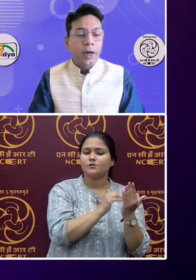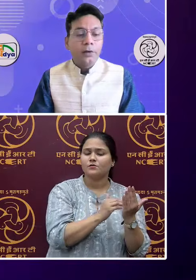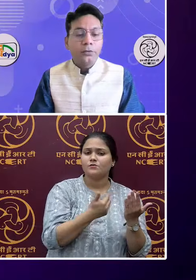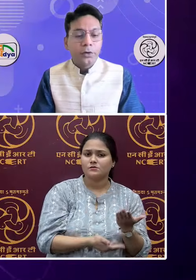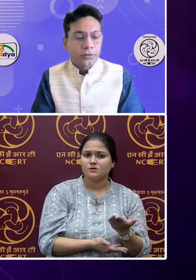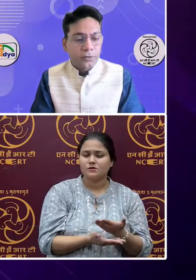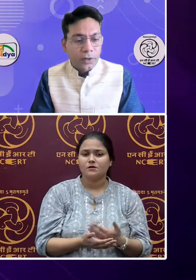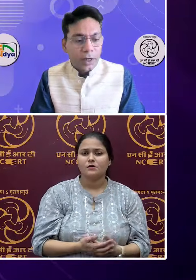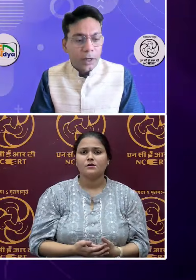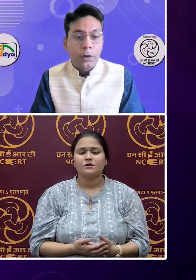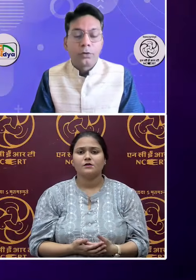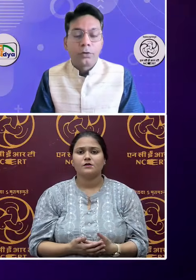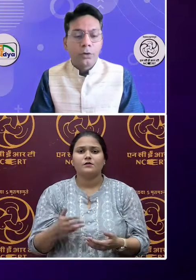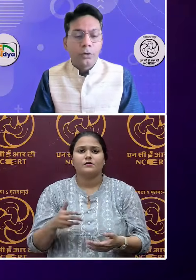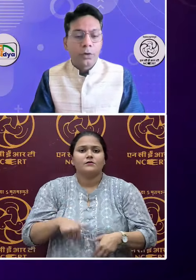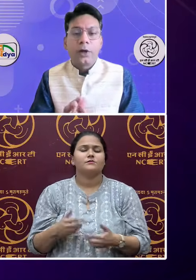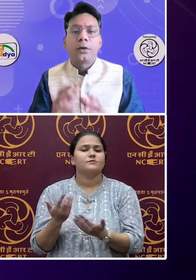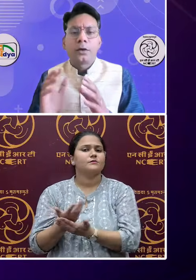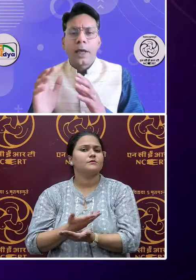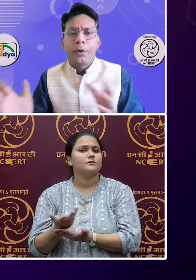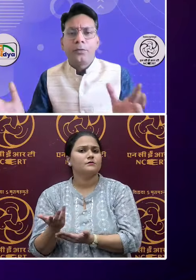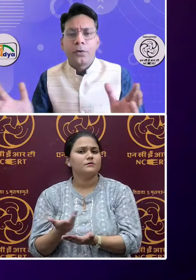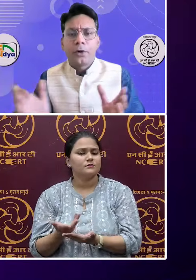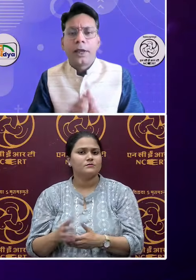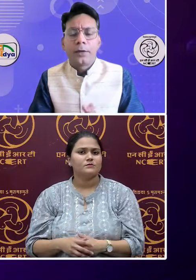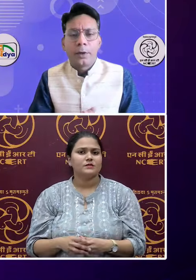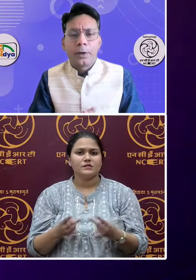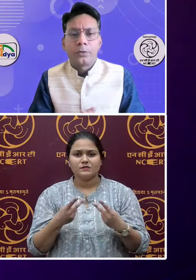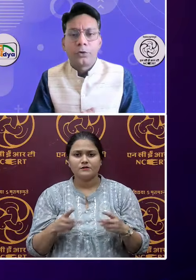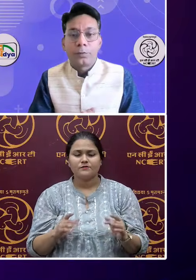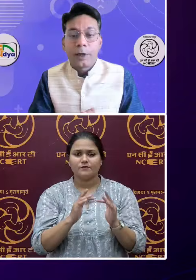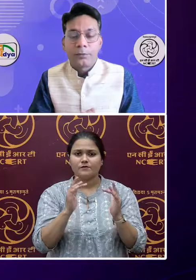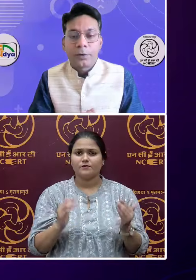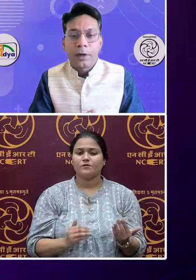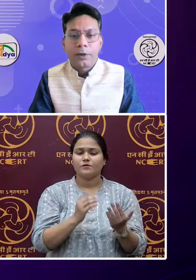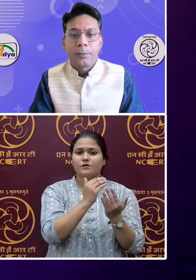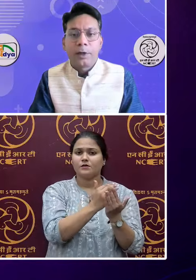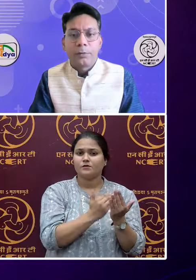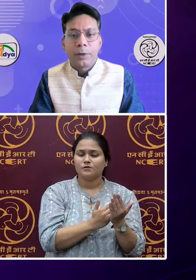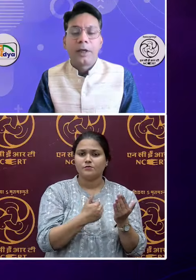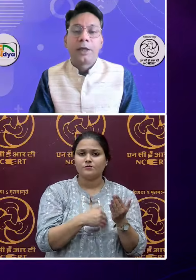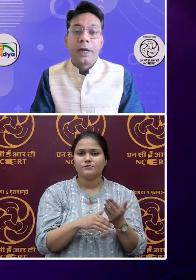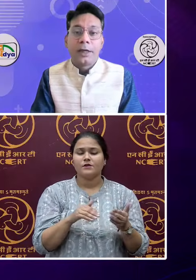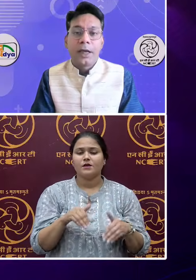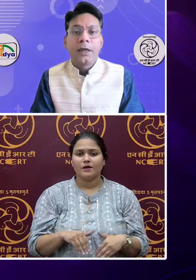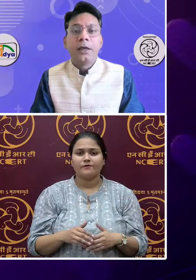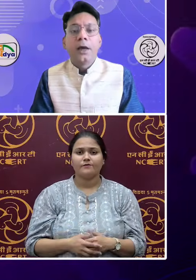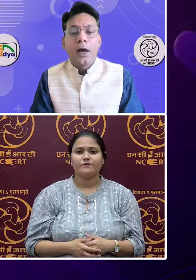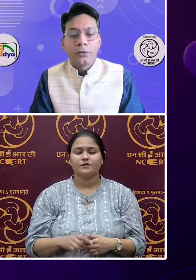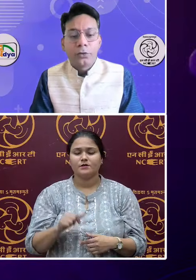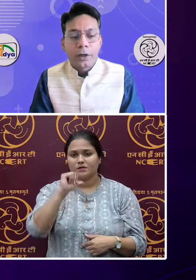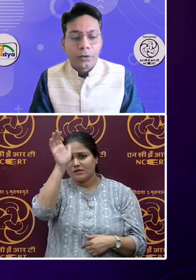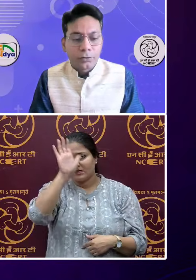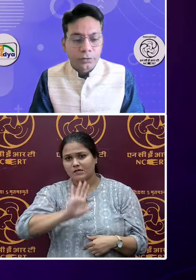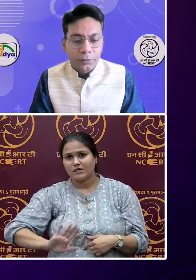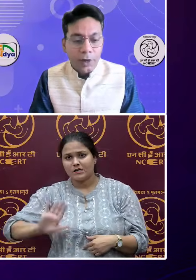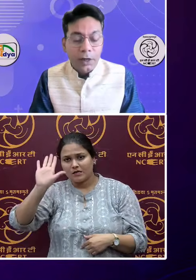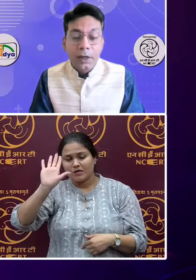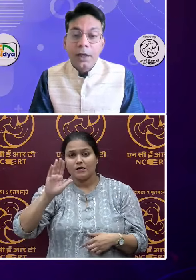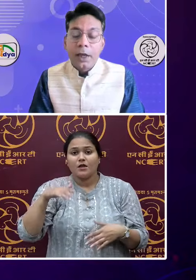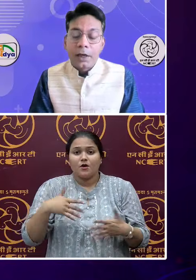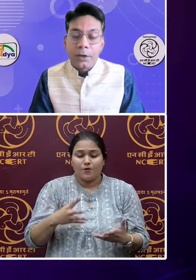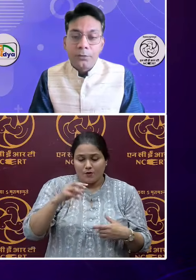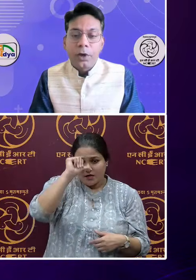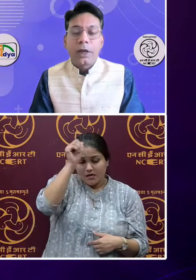will be also discussing about different type of online course platform available maybe in India, also across the